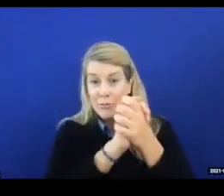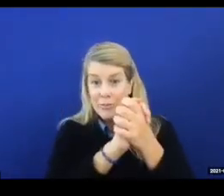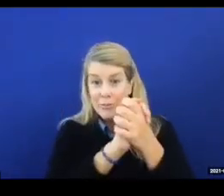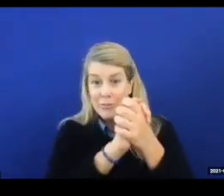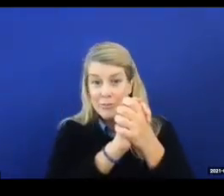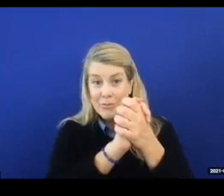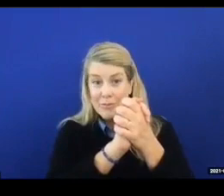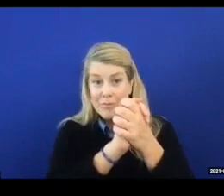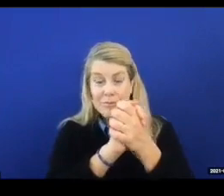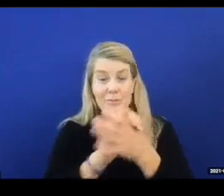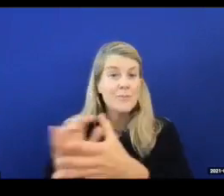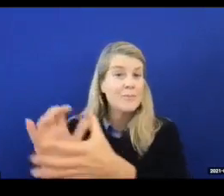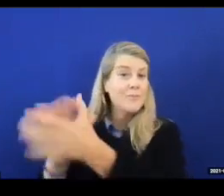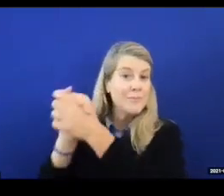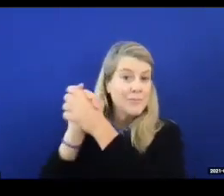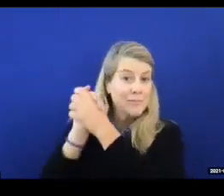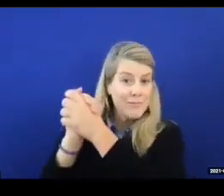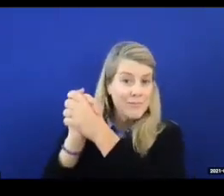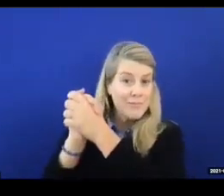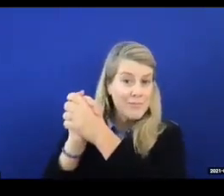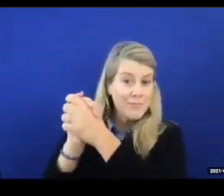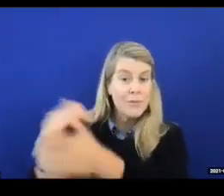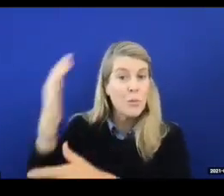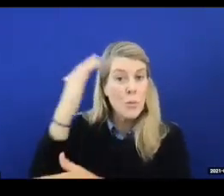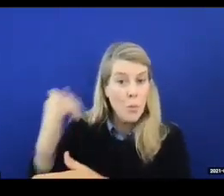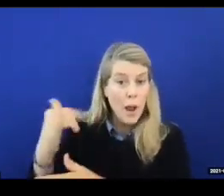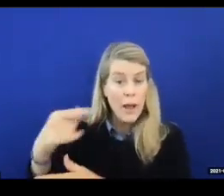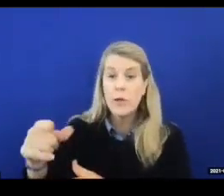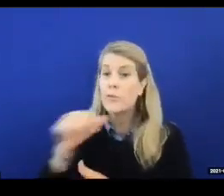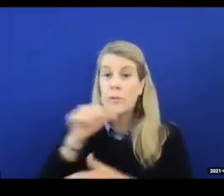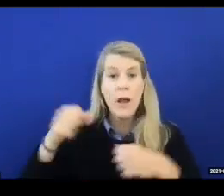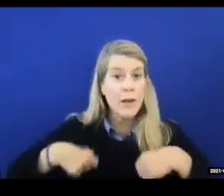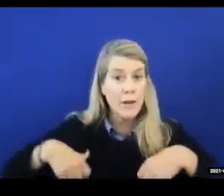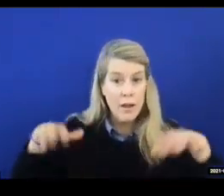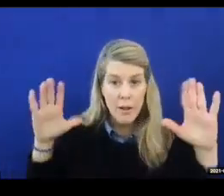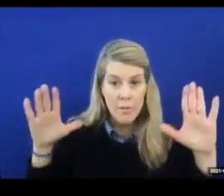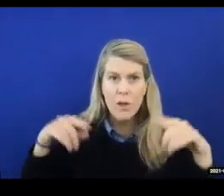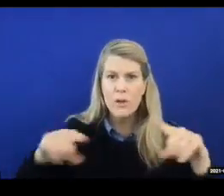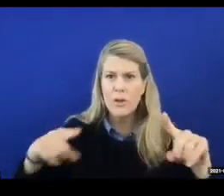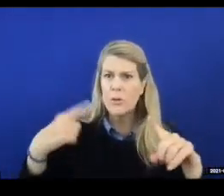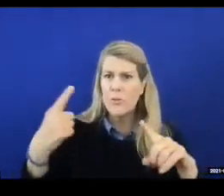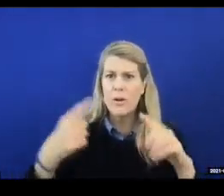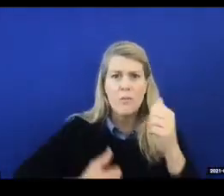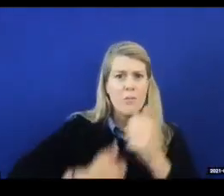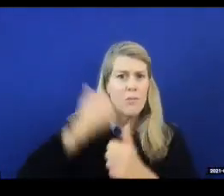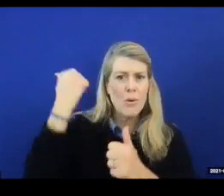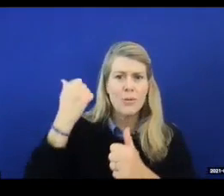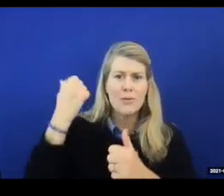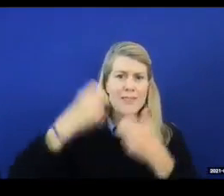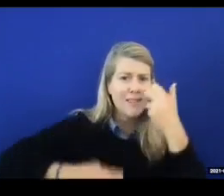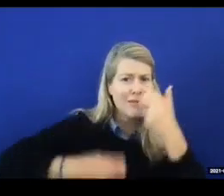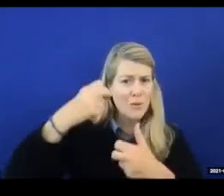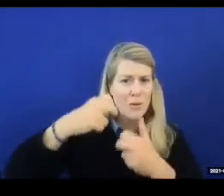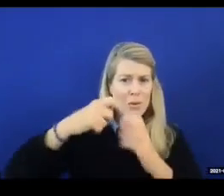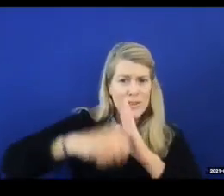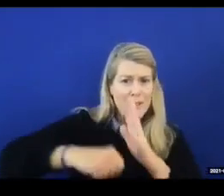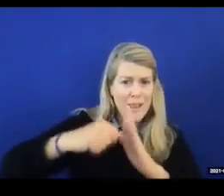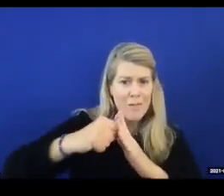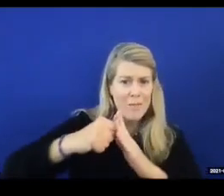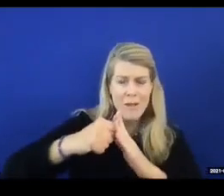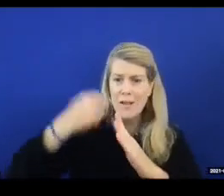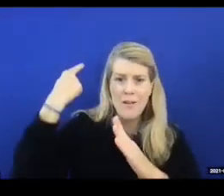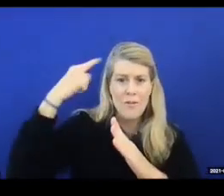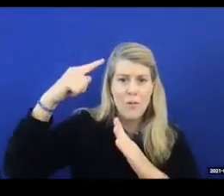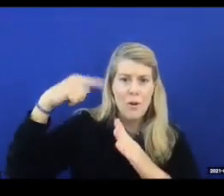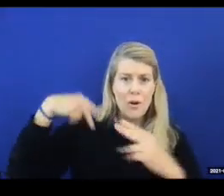Congratulations. Congratulations because you have persisted throughout one of the most difficult, fraught times in human history.